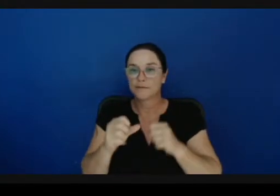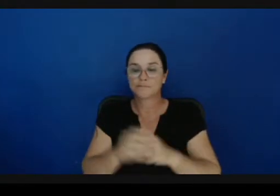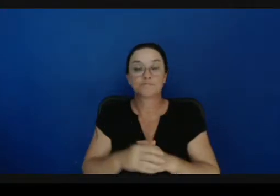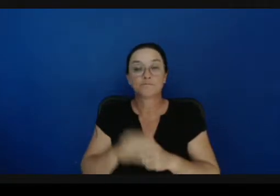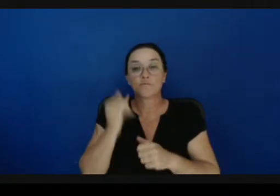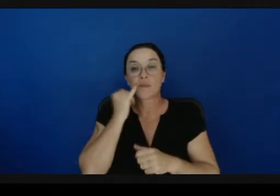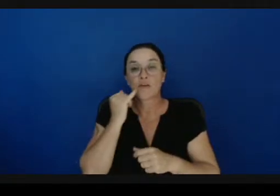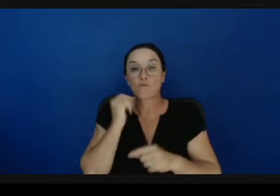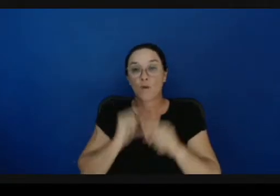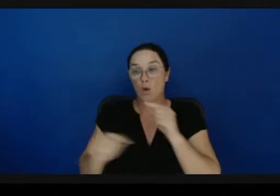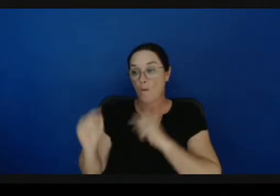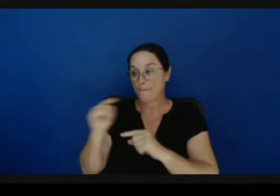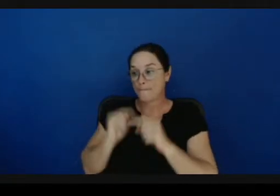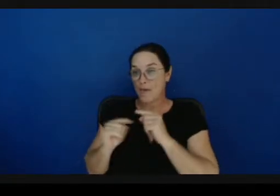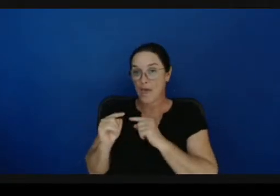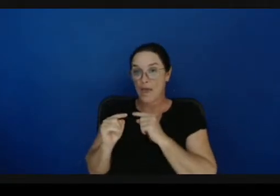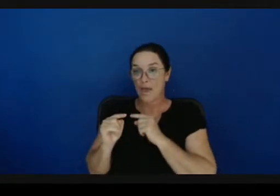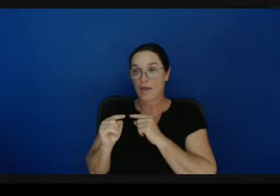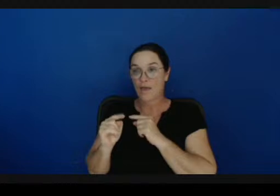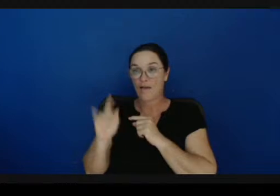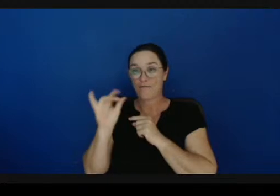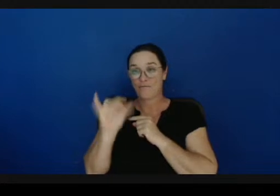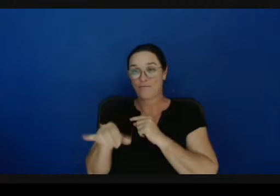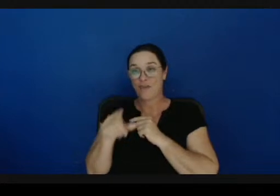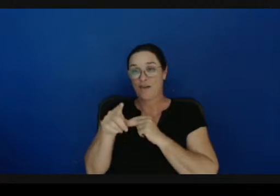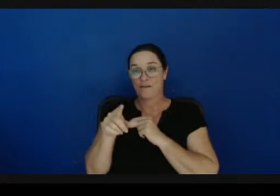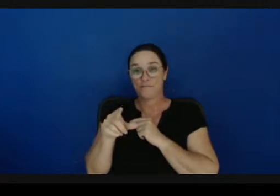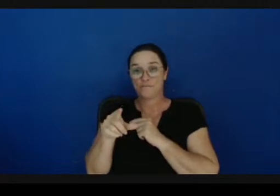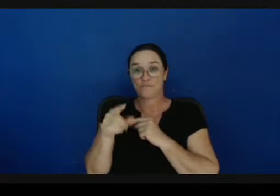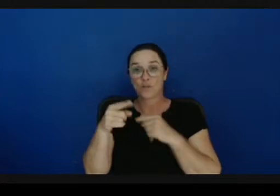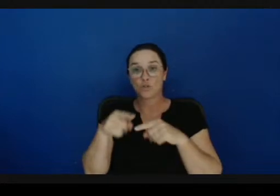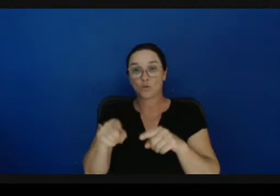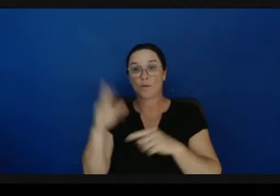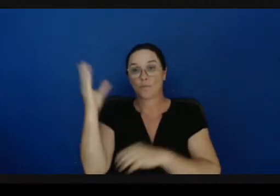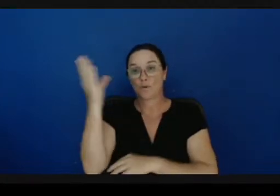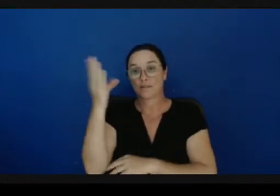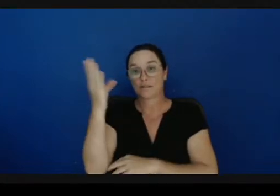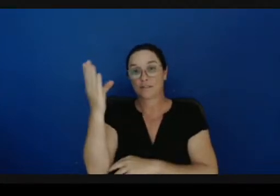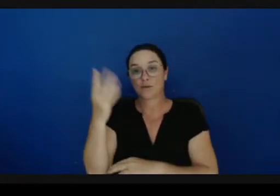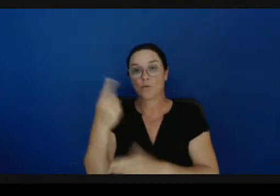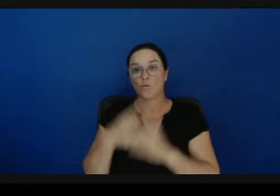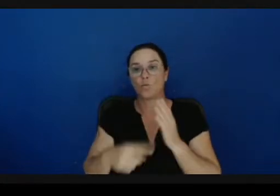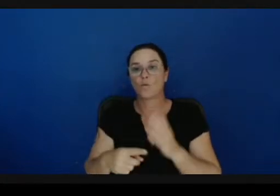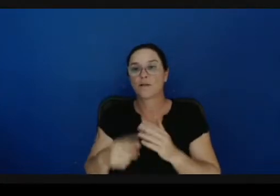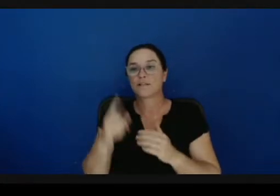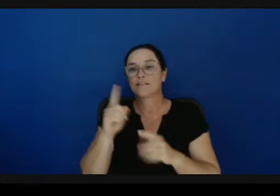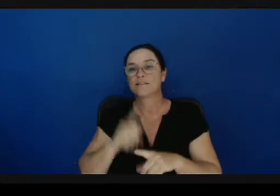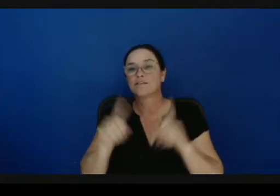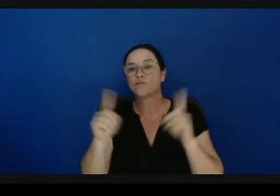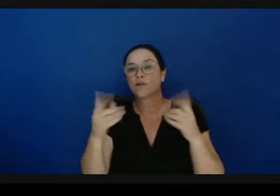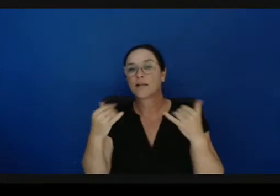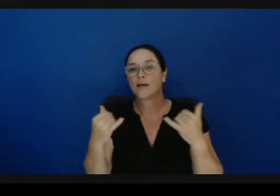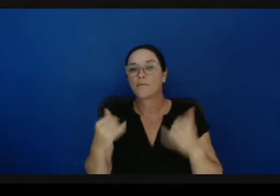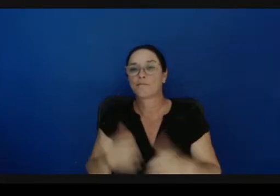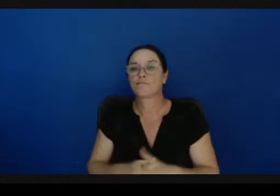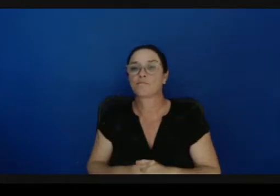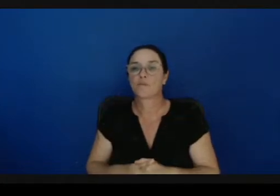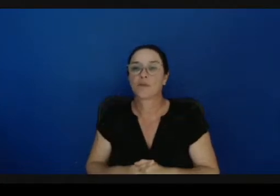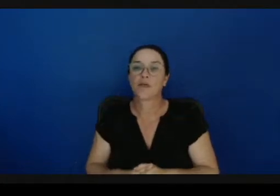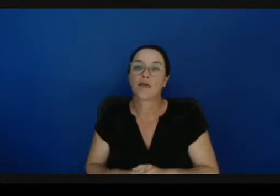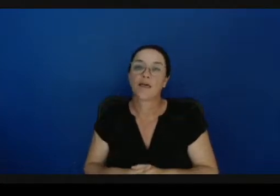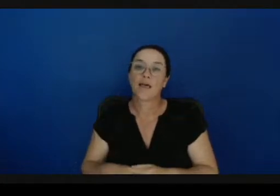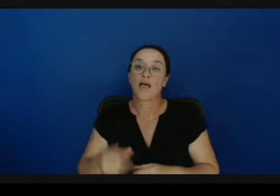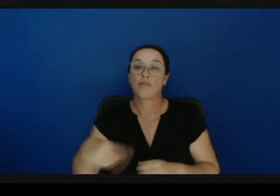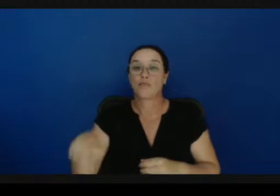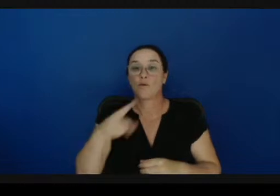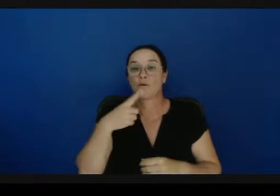time to this slide the USGS put forth during those presentations, what would they say differently today? Because here was the status at the time. They were saying